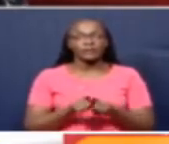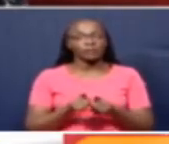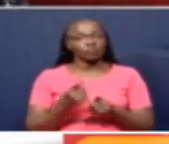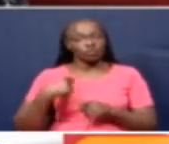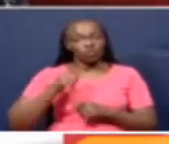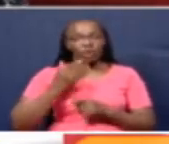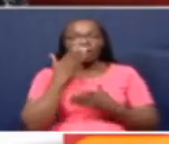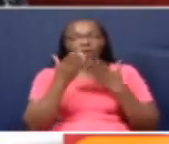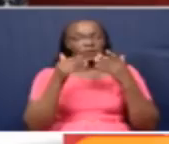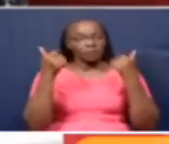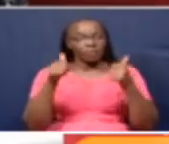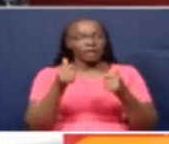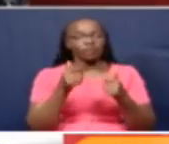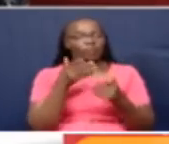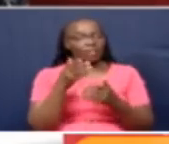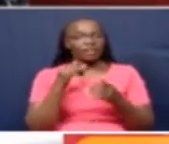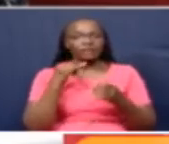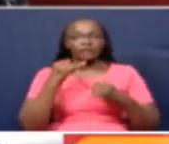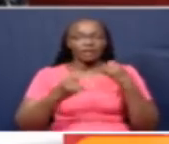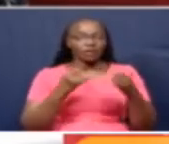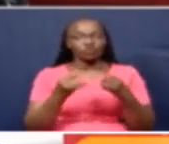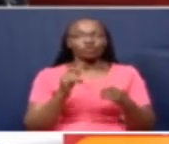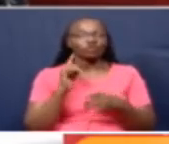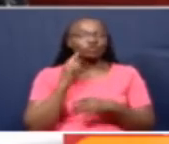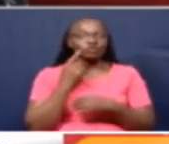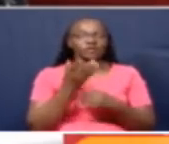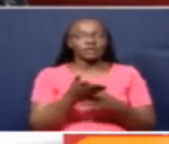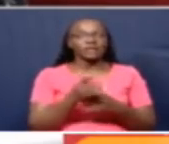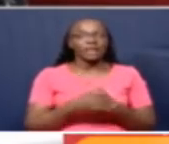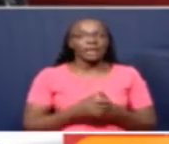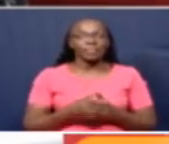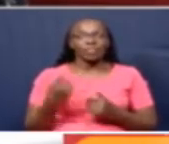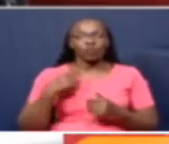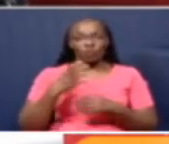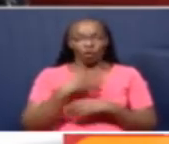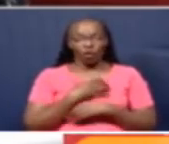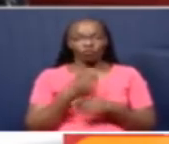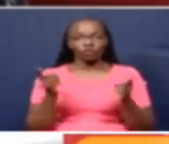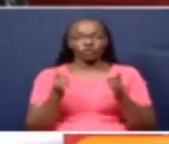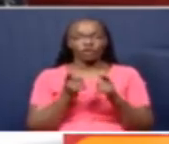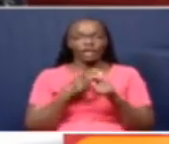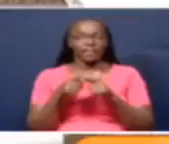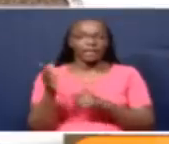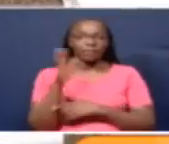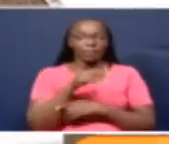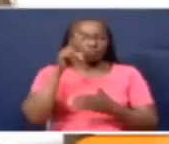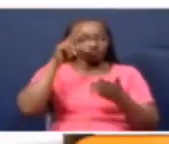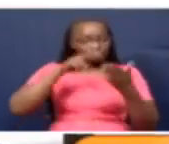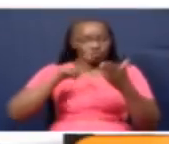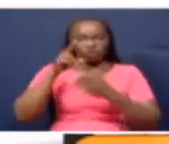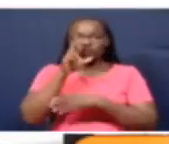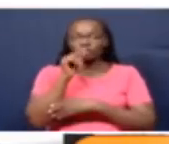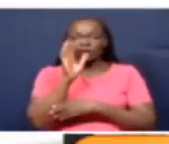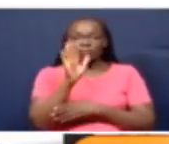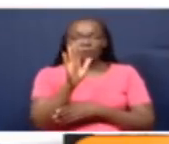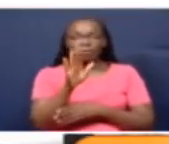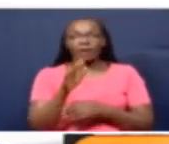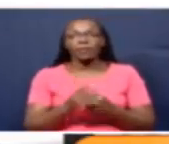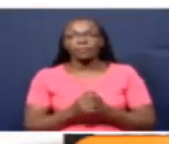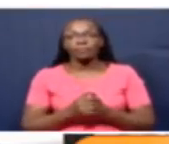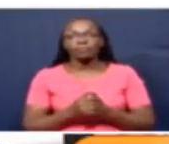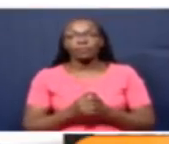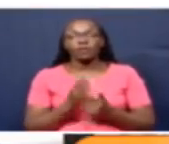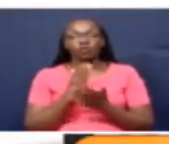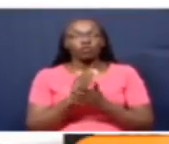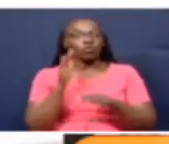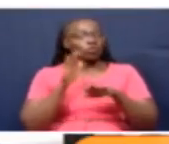just kidding. This is good stuff, man. This is really good stuff. We're going to take a break, come back, read more of your tweets. By the way, a very good cousin